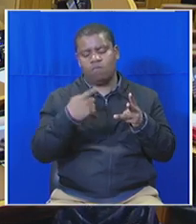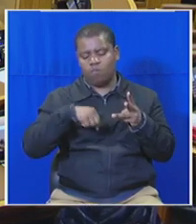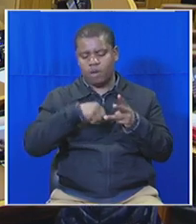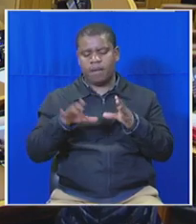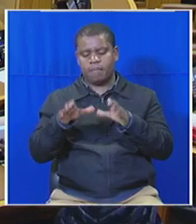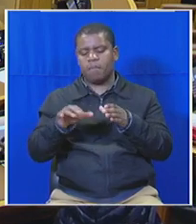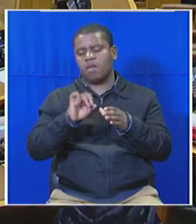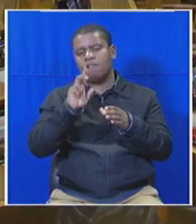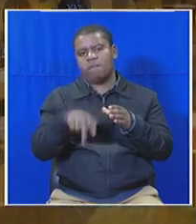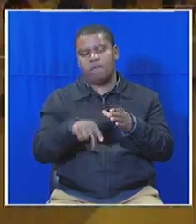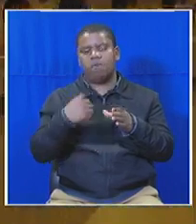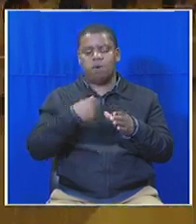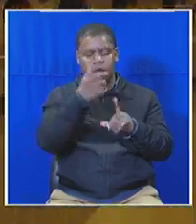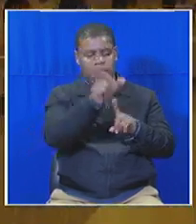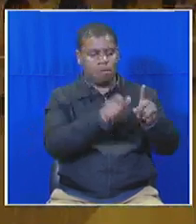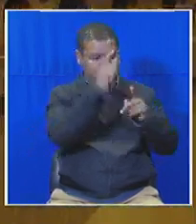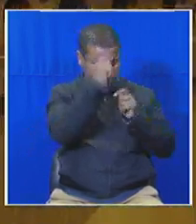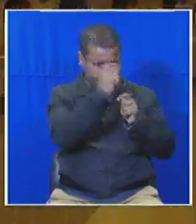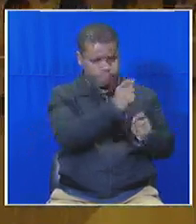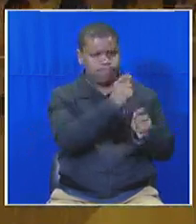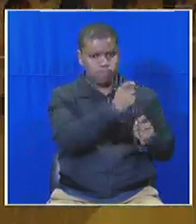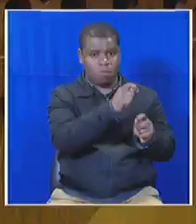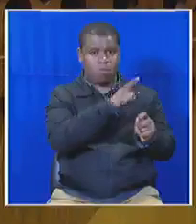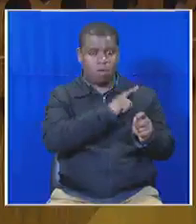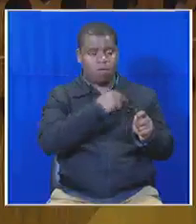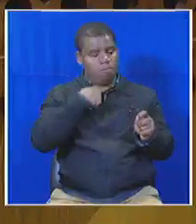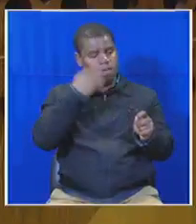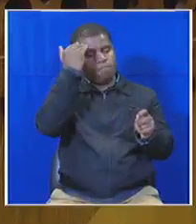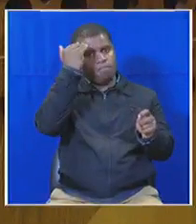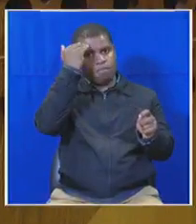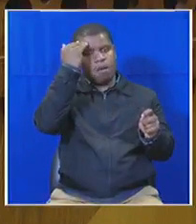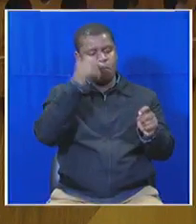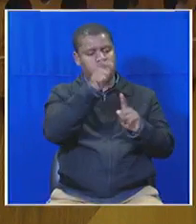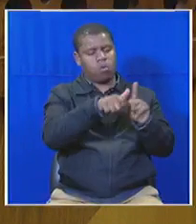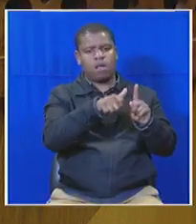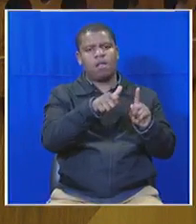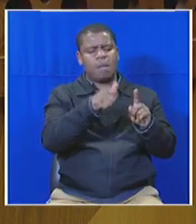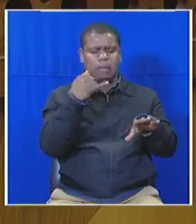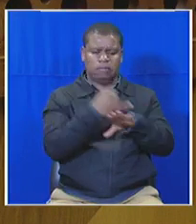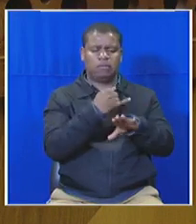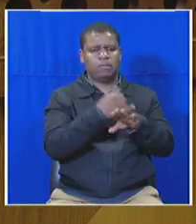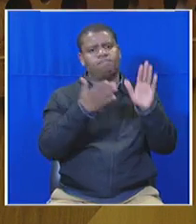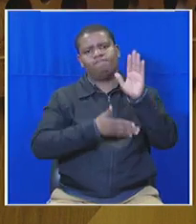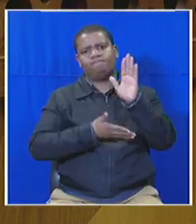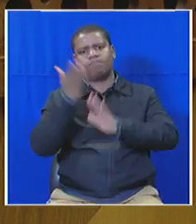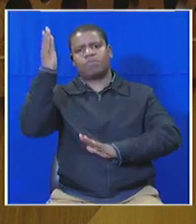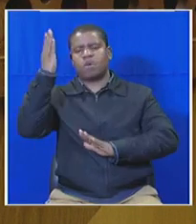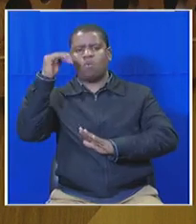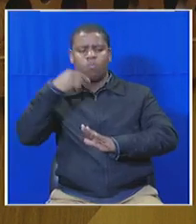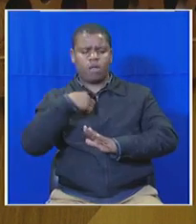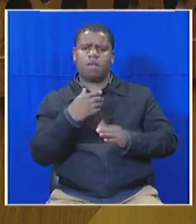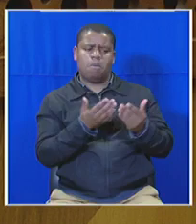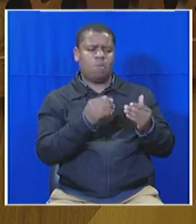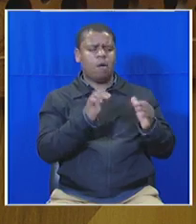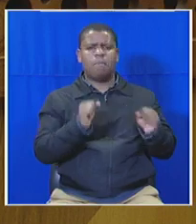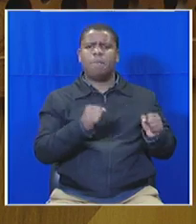Freedom Party to pay tribute to a colleague and friend who, in my view, has left us too soon, especially when we all expected him to continue